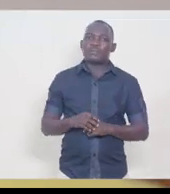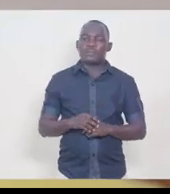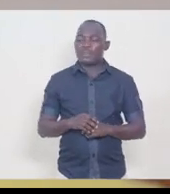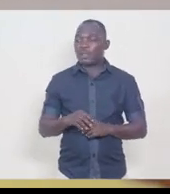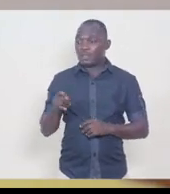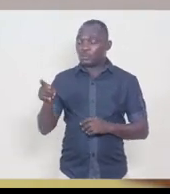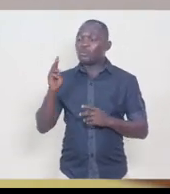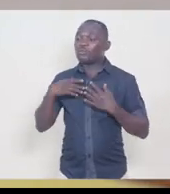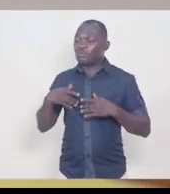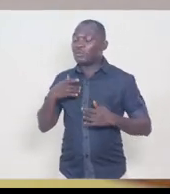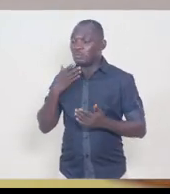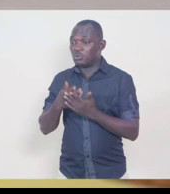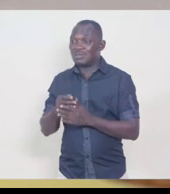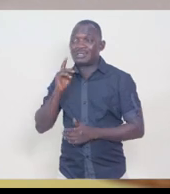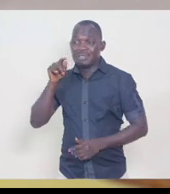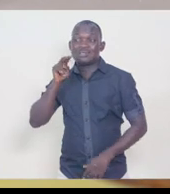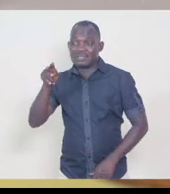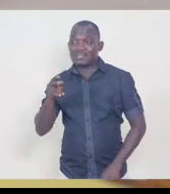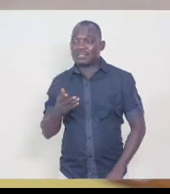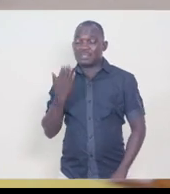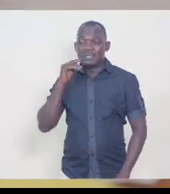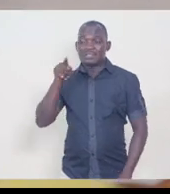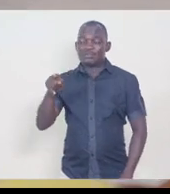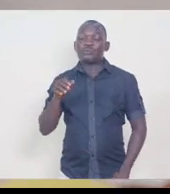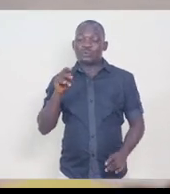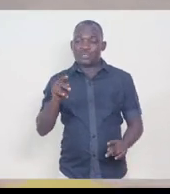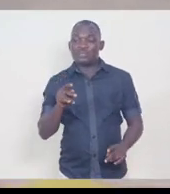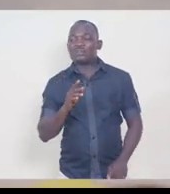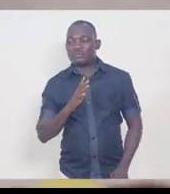You'll be good, Cox. I'll see you later, okay? I'll be there soon.